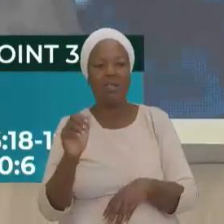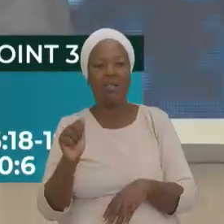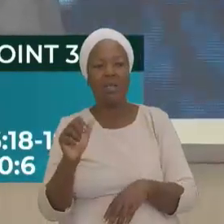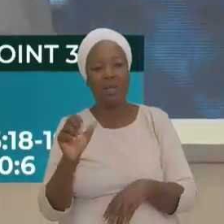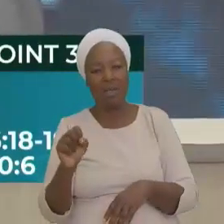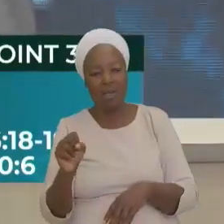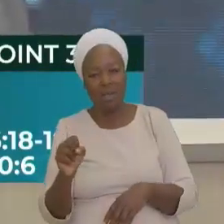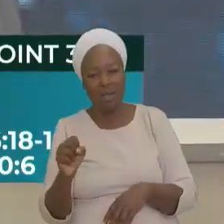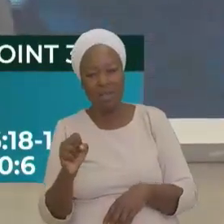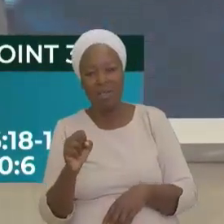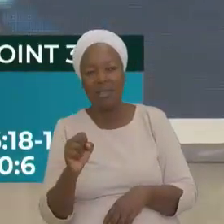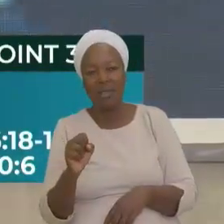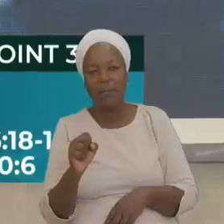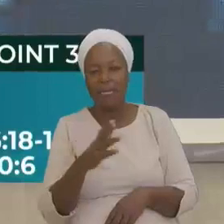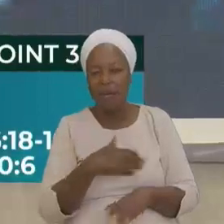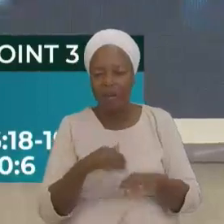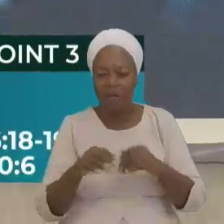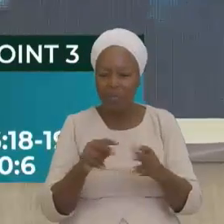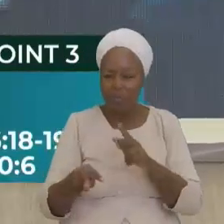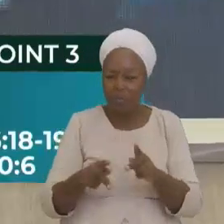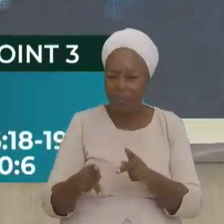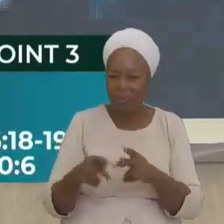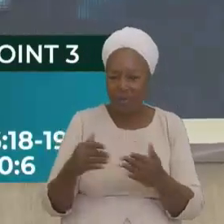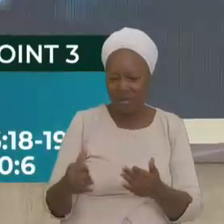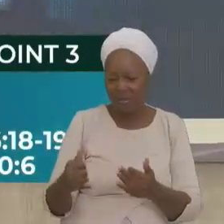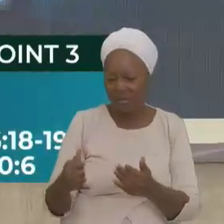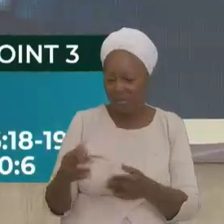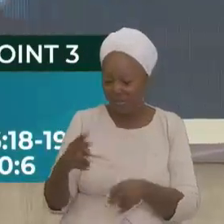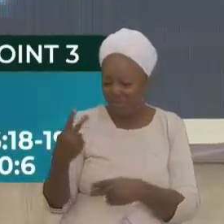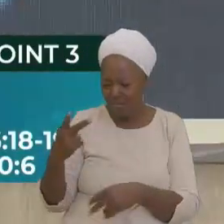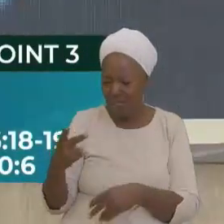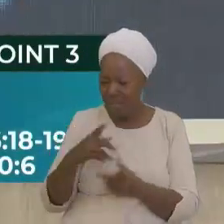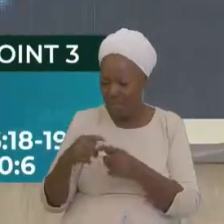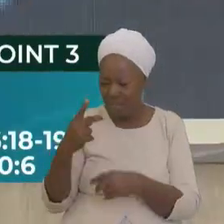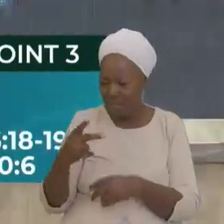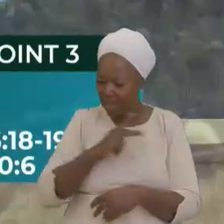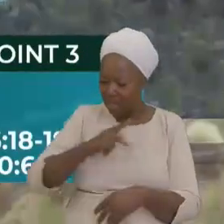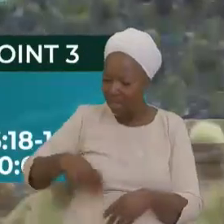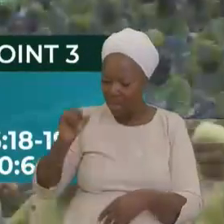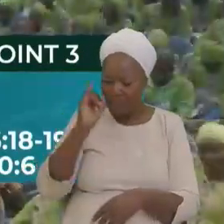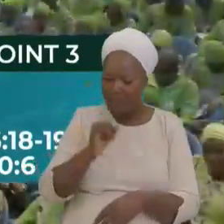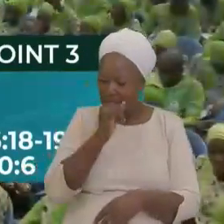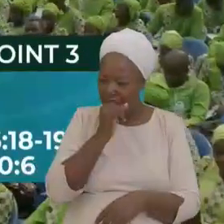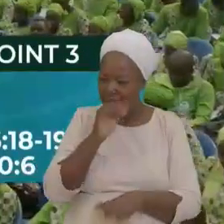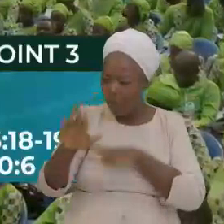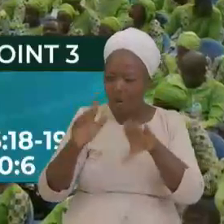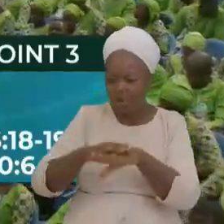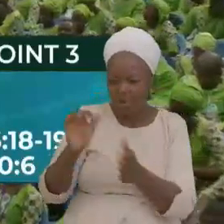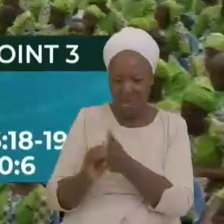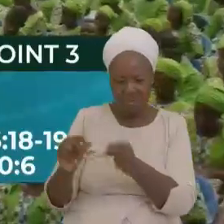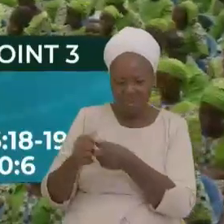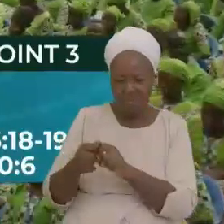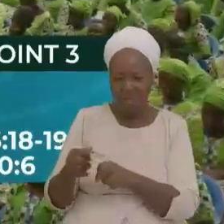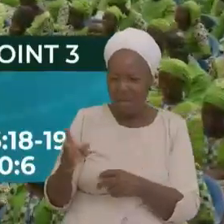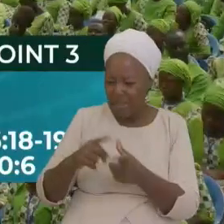clothes. They say, King of Israel, walk on that. How those people